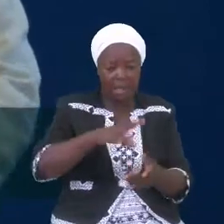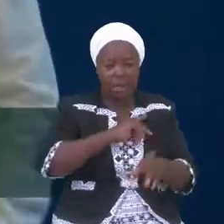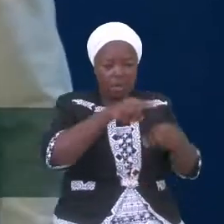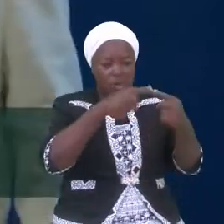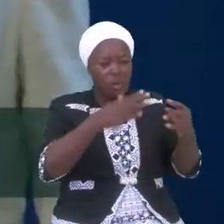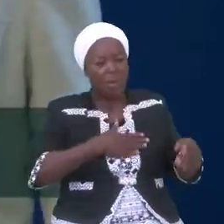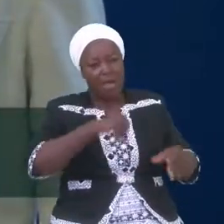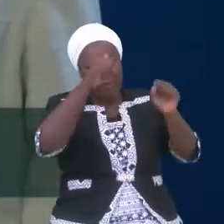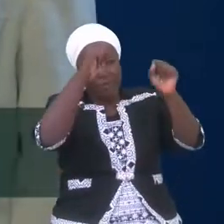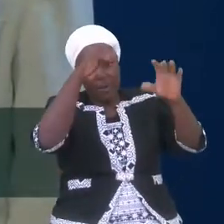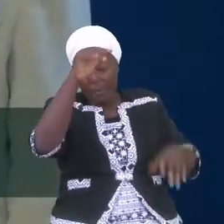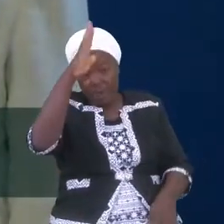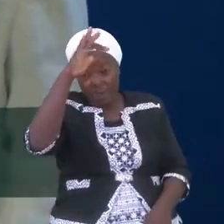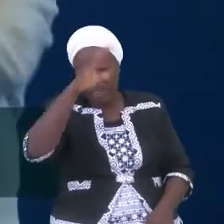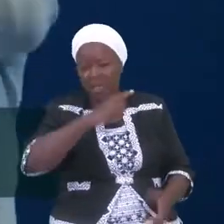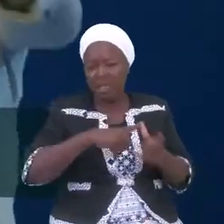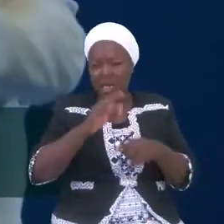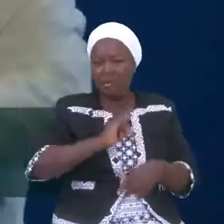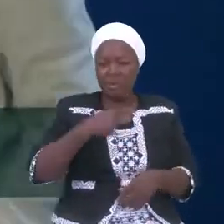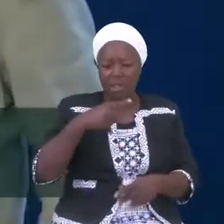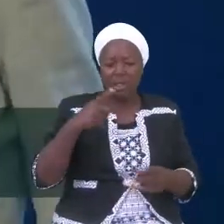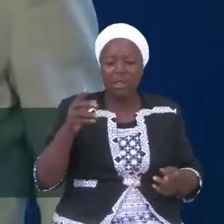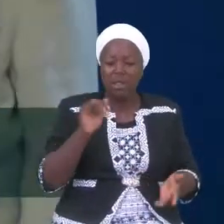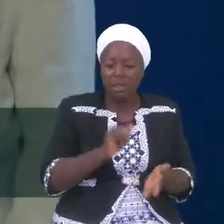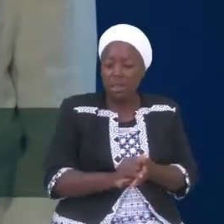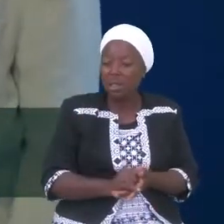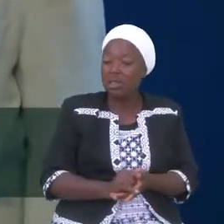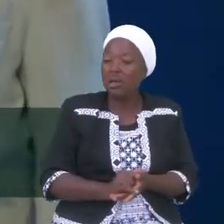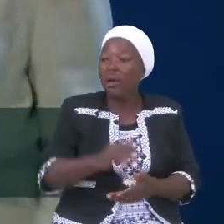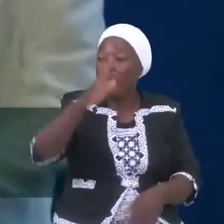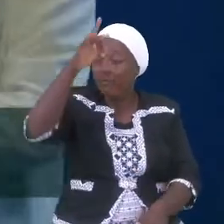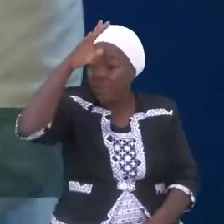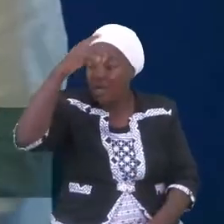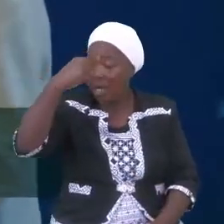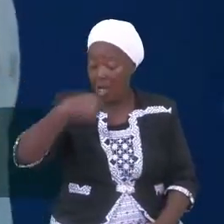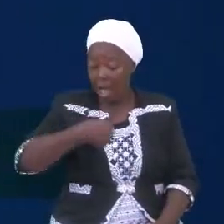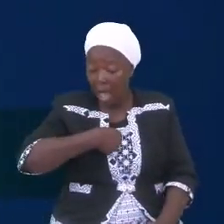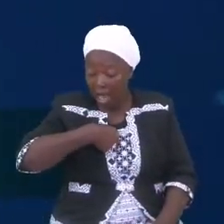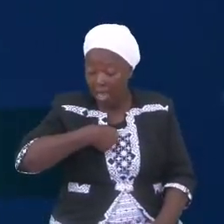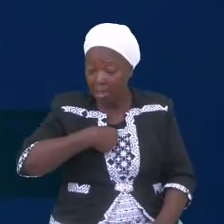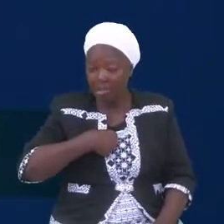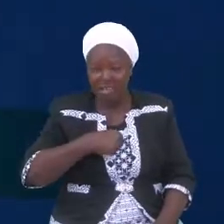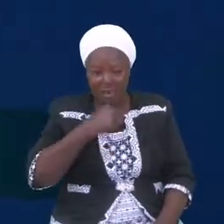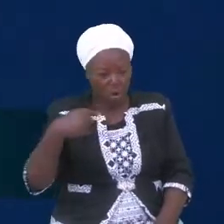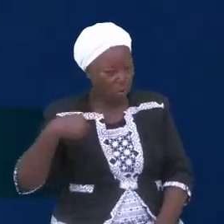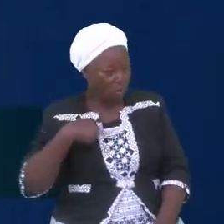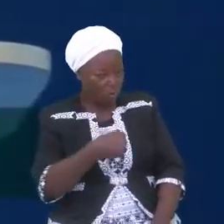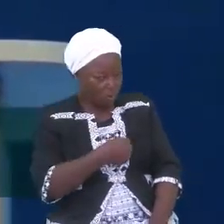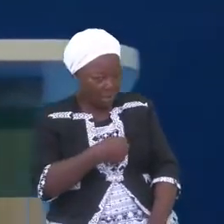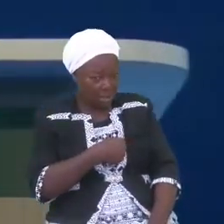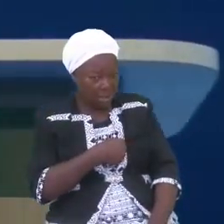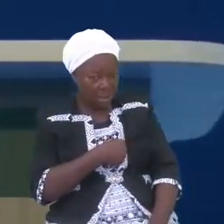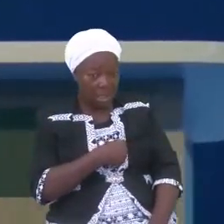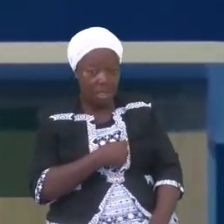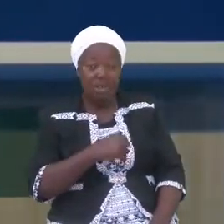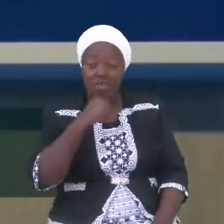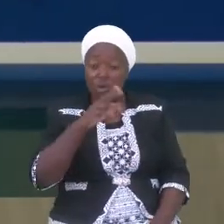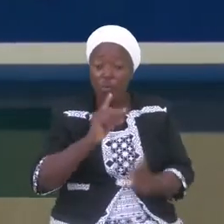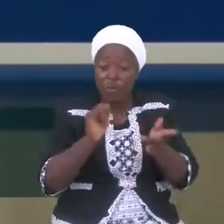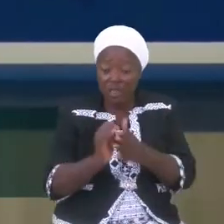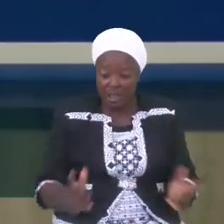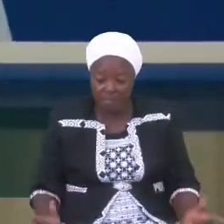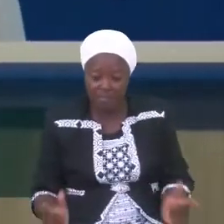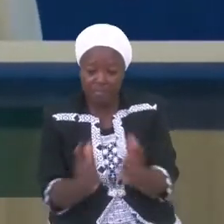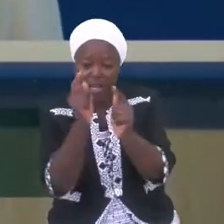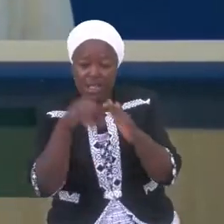Father, I, not we, I, not the people I met in the far country.